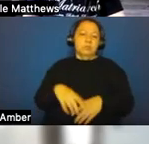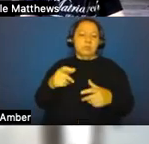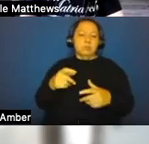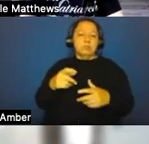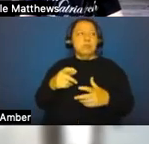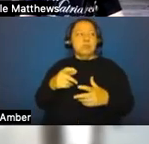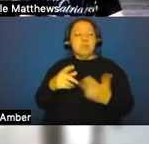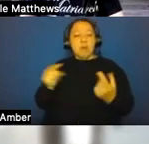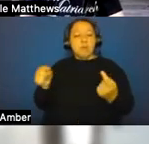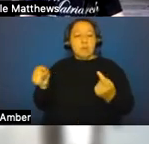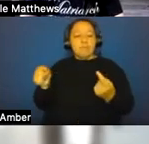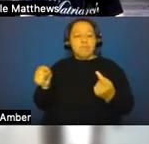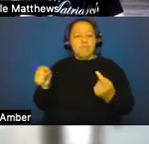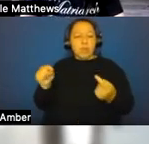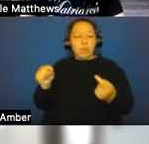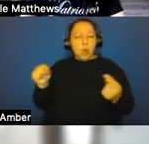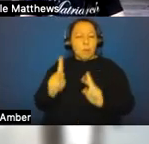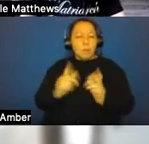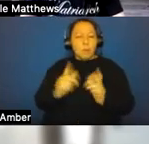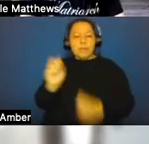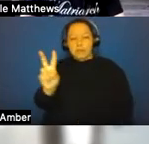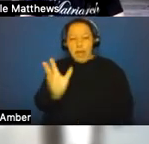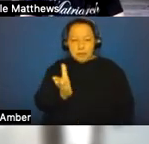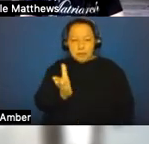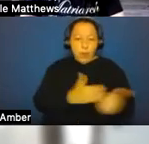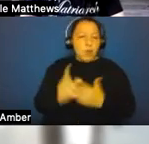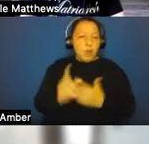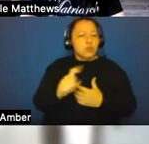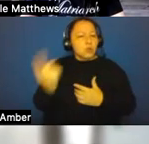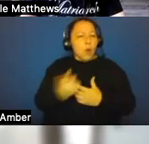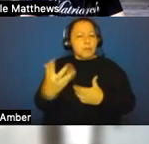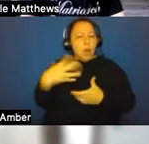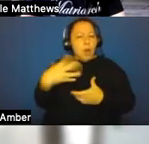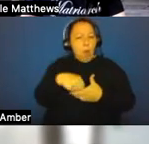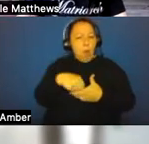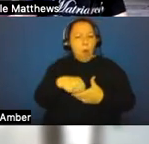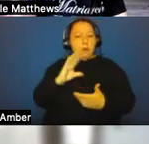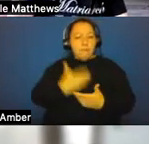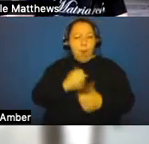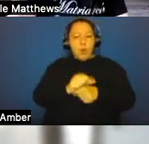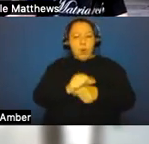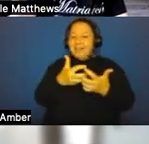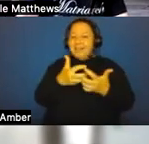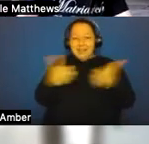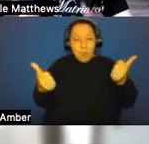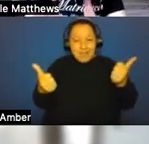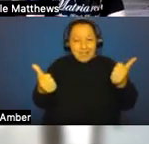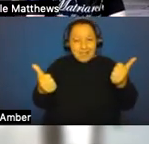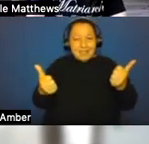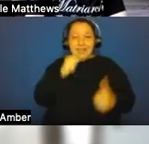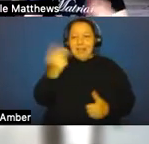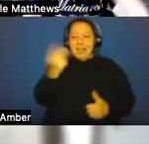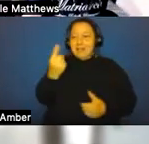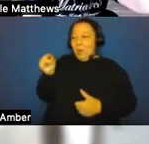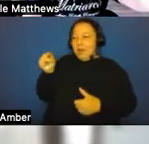you know, at the same time. So that should always be a part of our work. It's not separate from our work. It's not someone else is going to do this piece and we're just going to focus